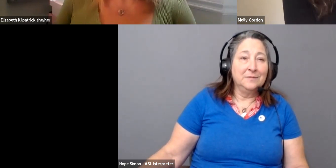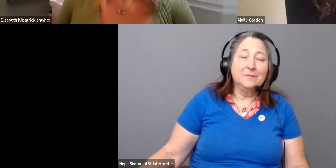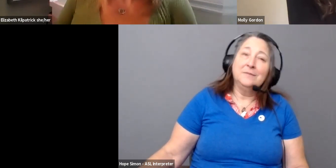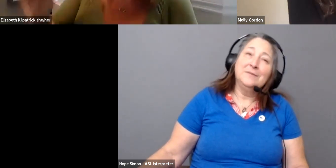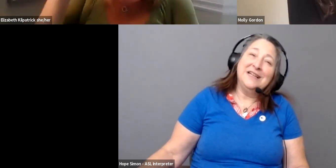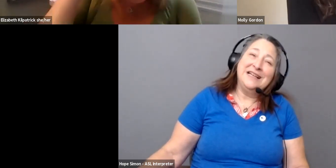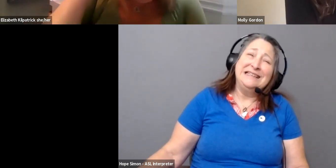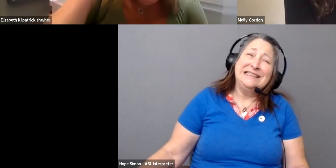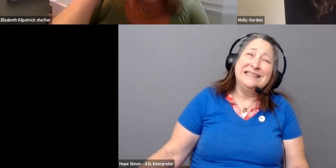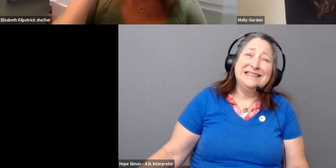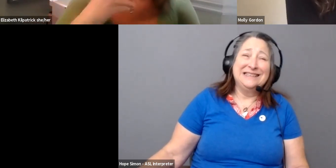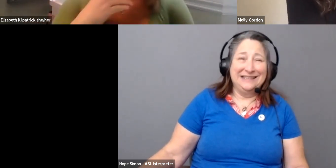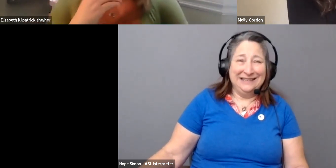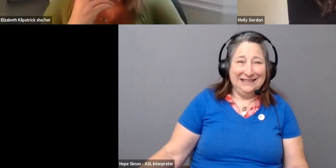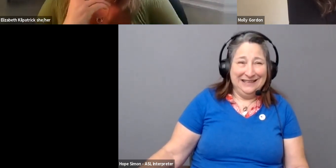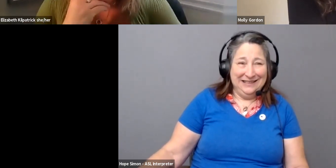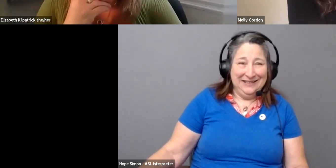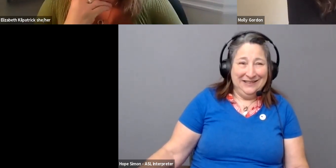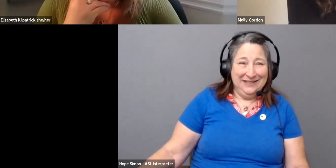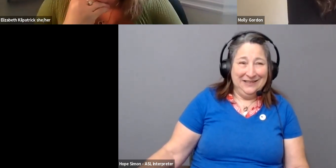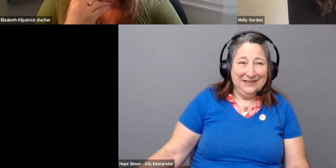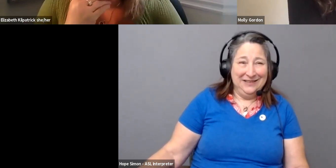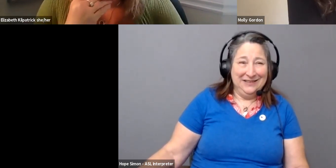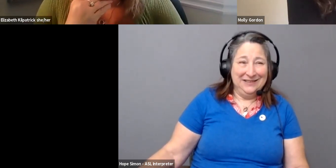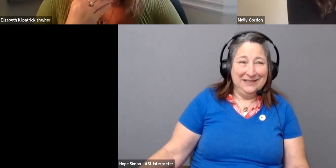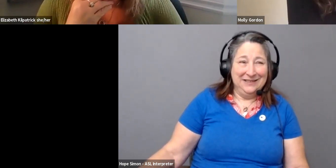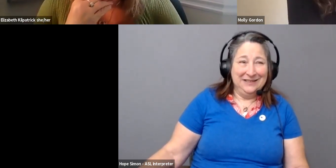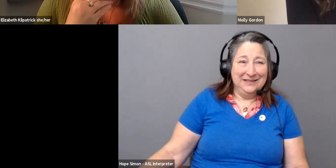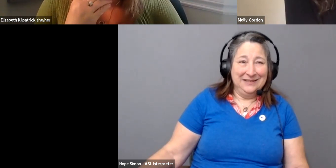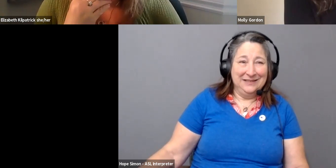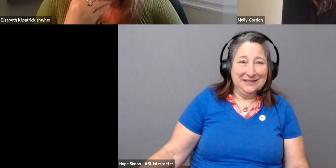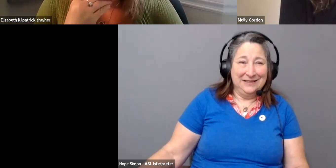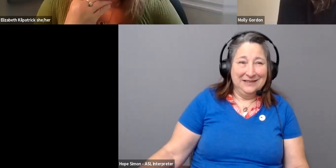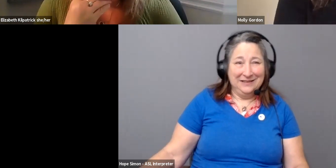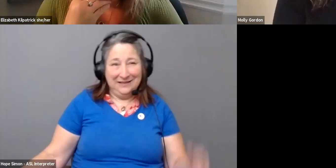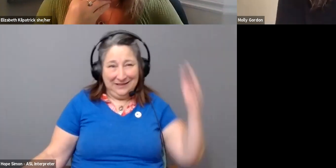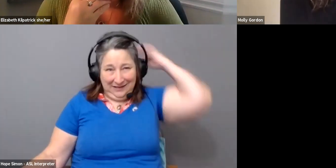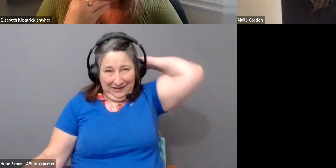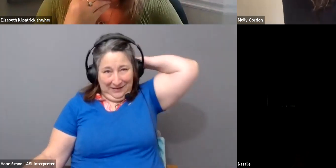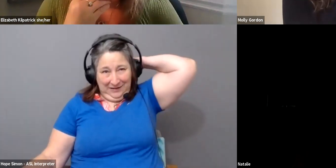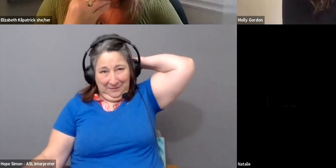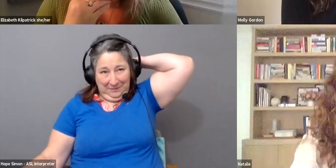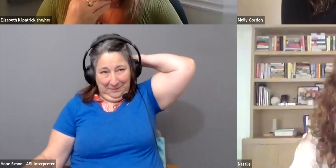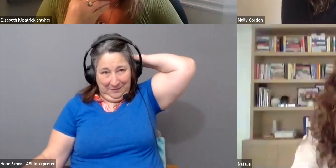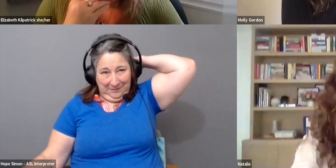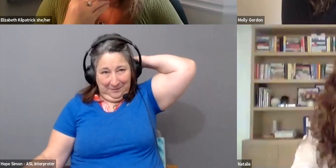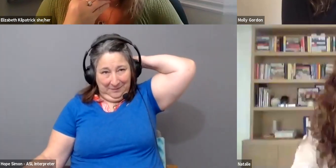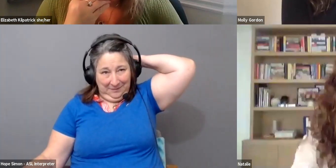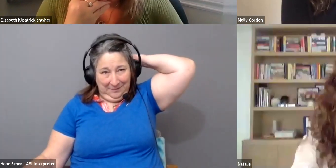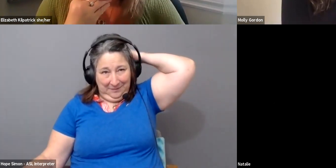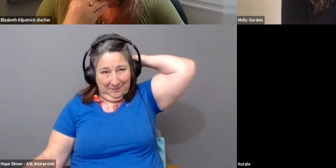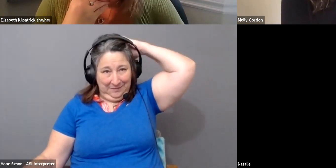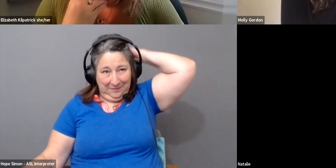So I'm very much the opposite. But that's what was really fun about it, to lean into the other sides of